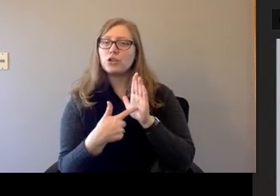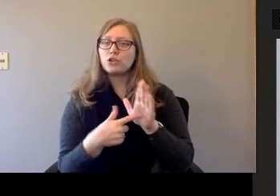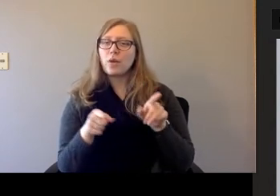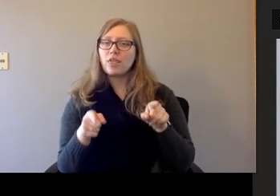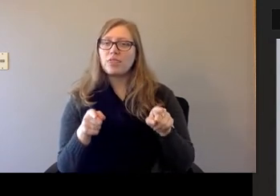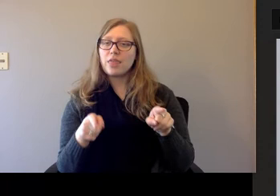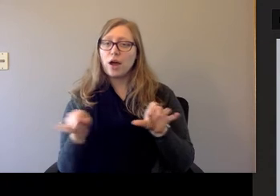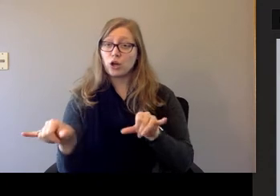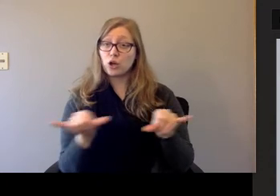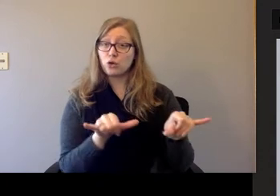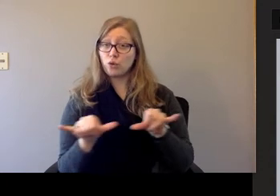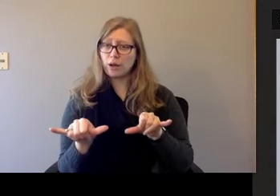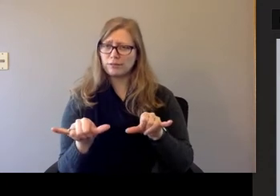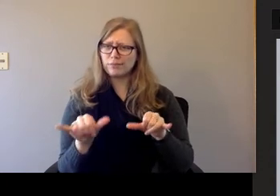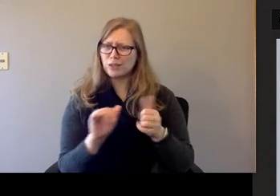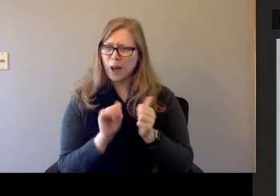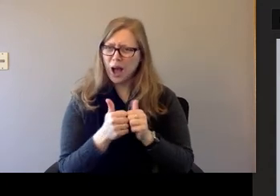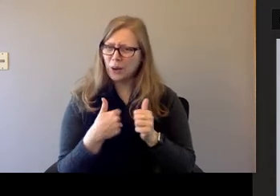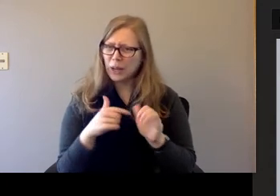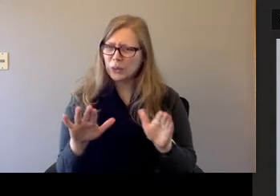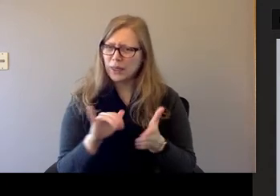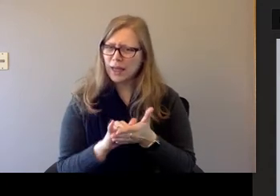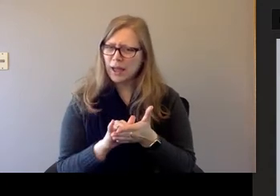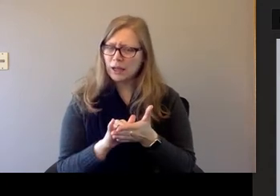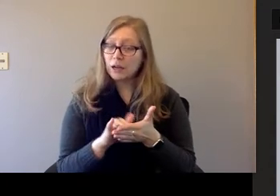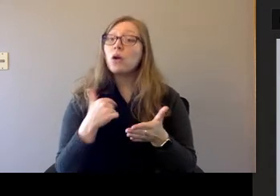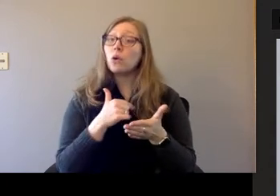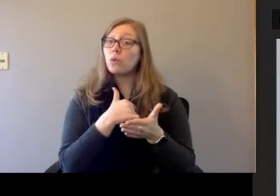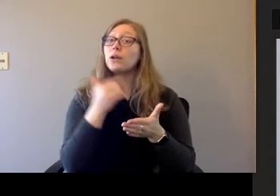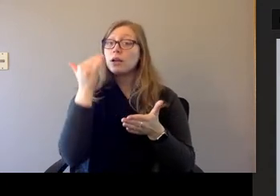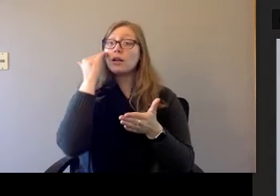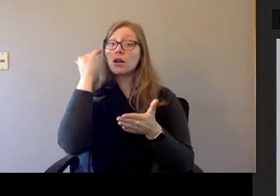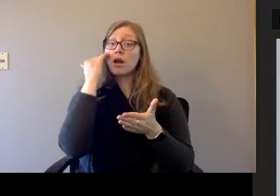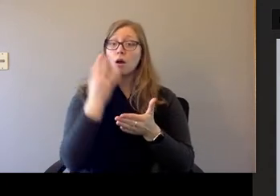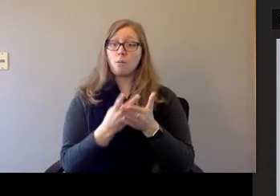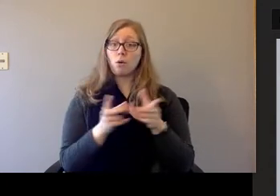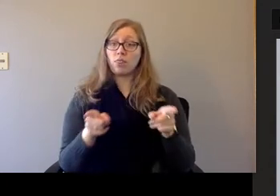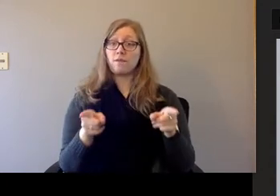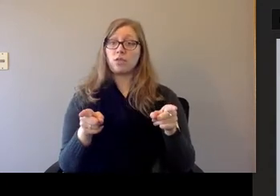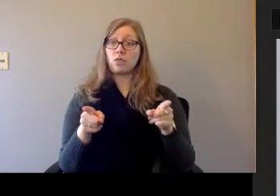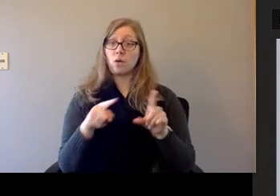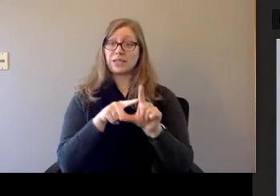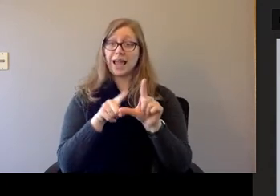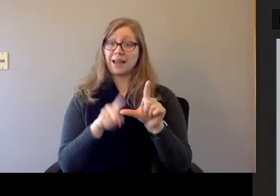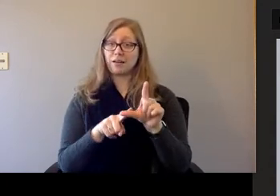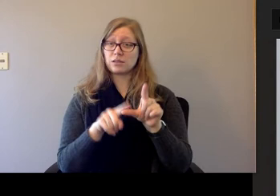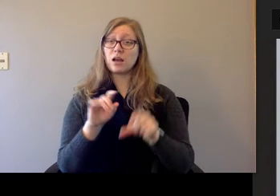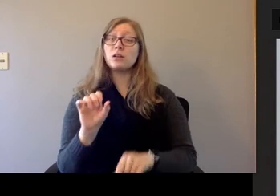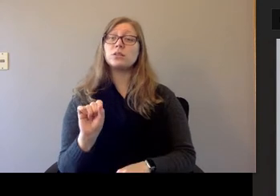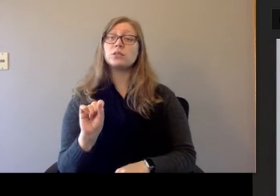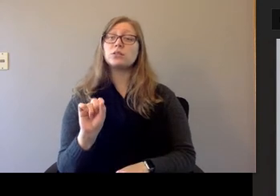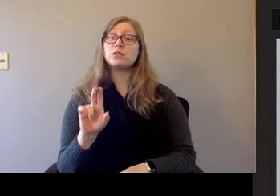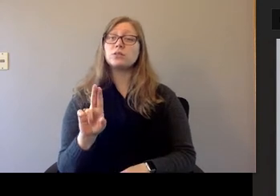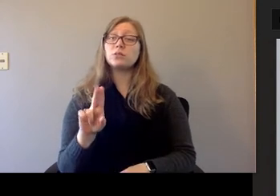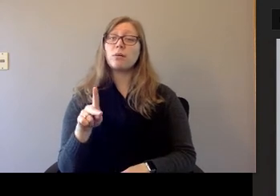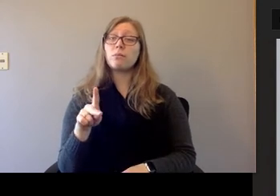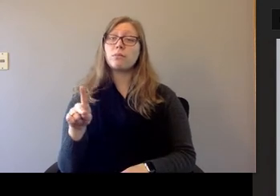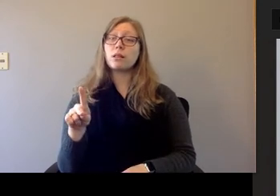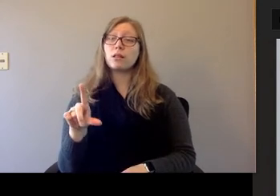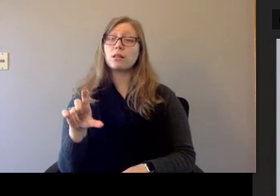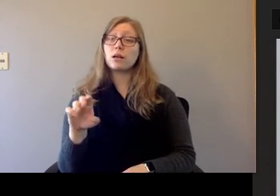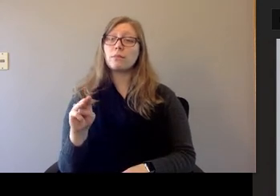Well, what we do know is both of those angles are supplementary to congruent